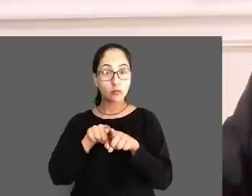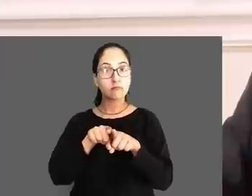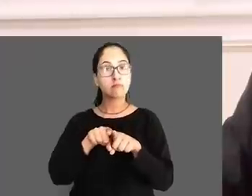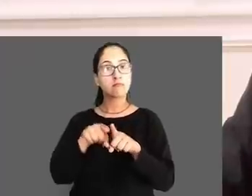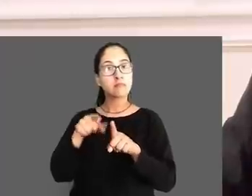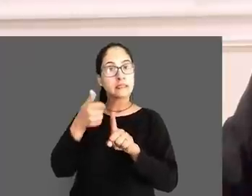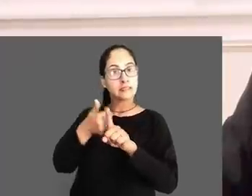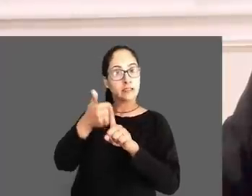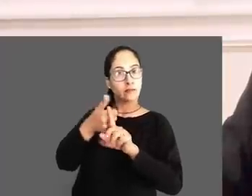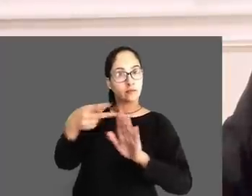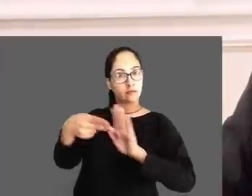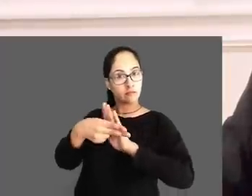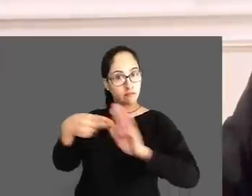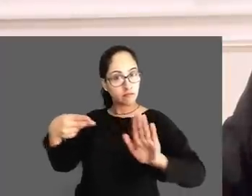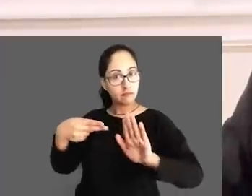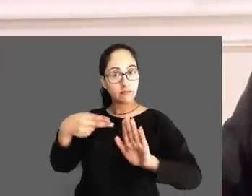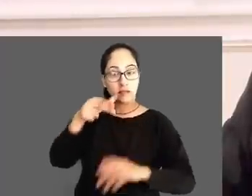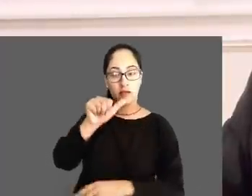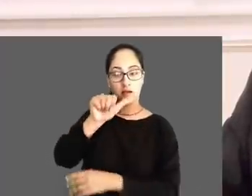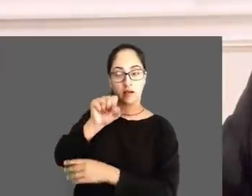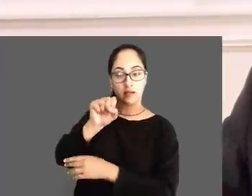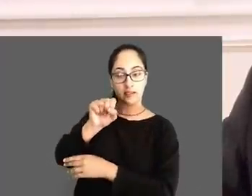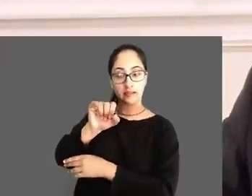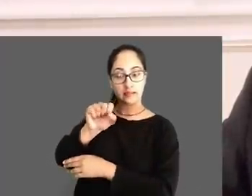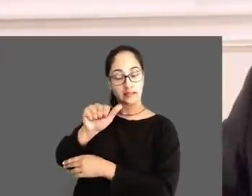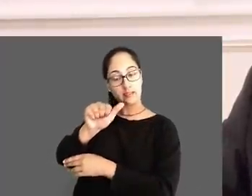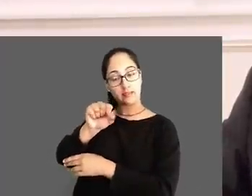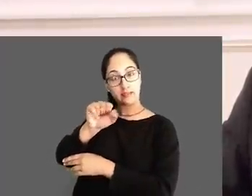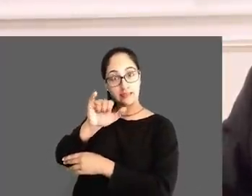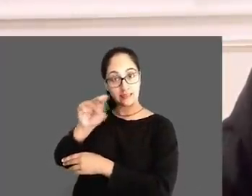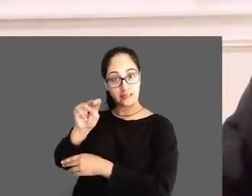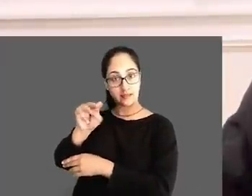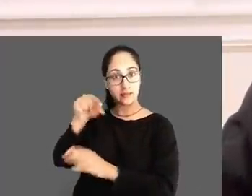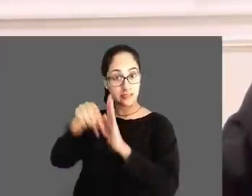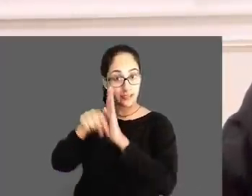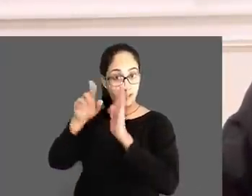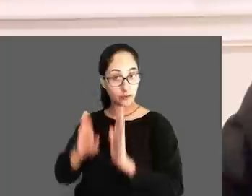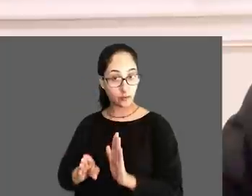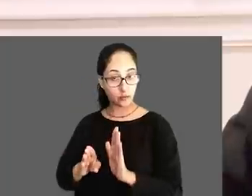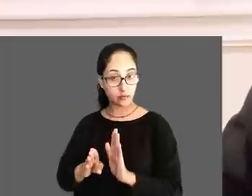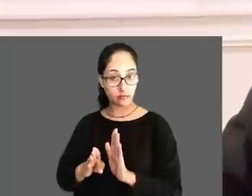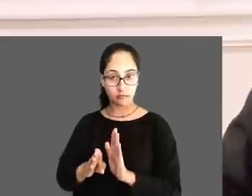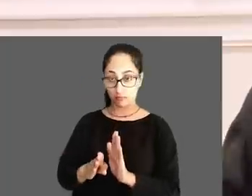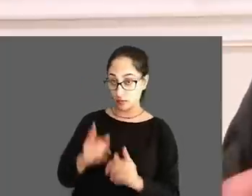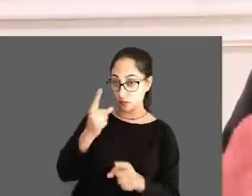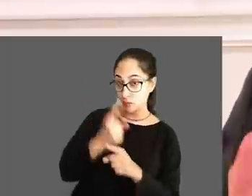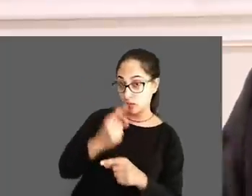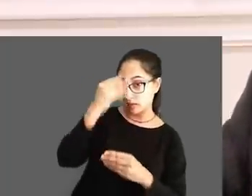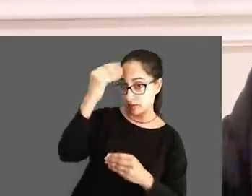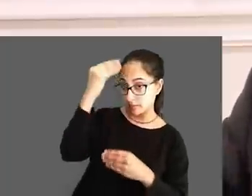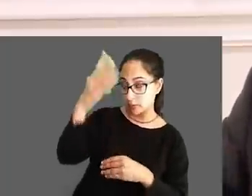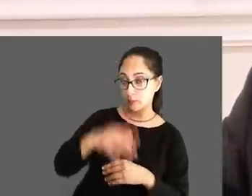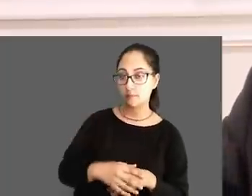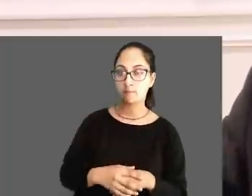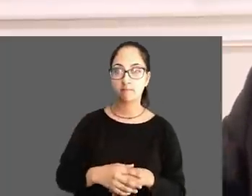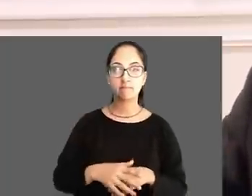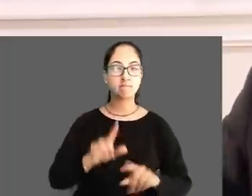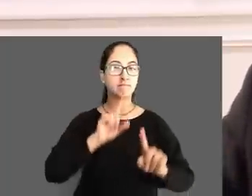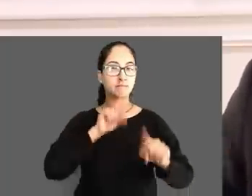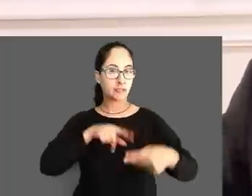known for the great contributions that were made during that time to the knowledge society of that